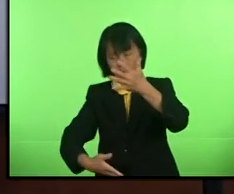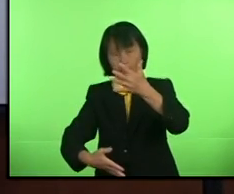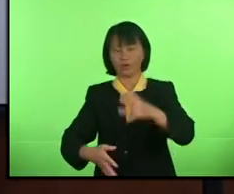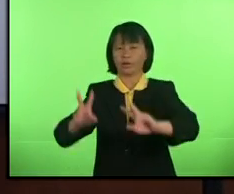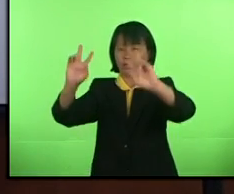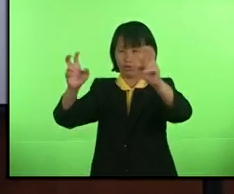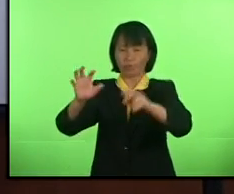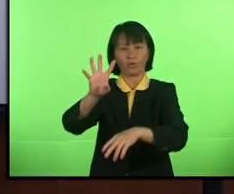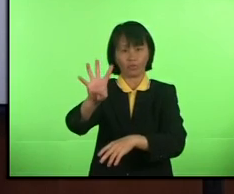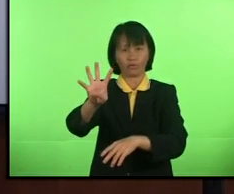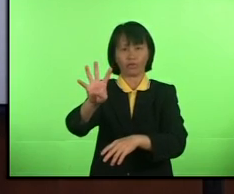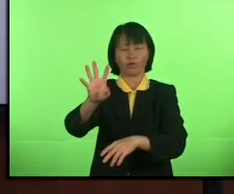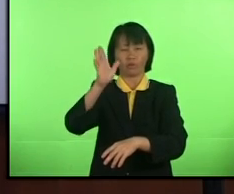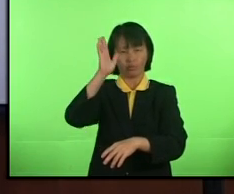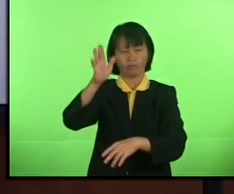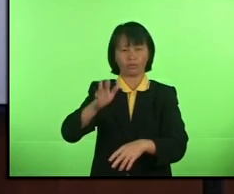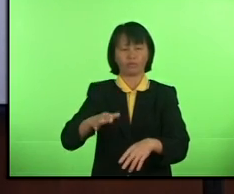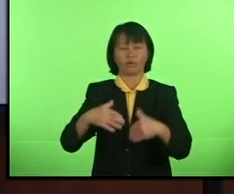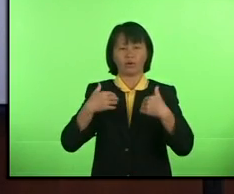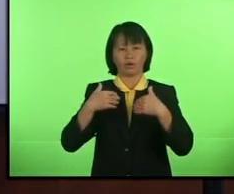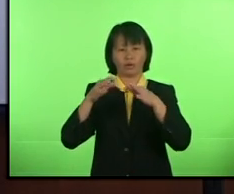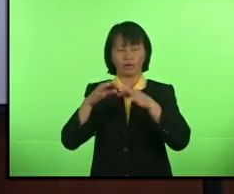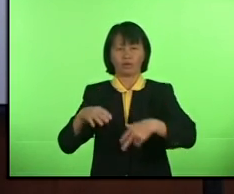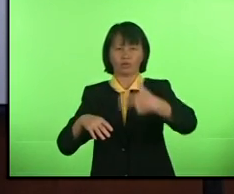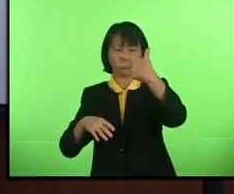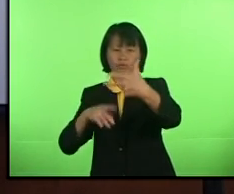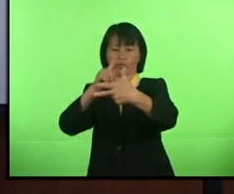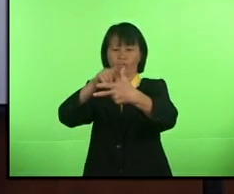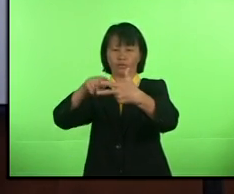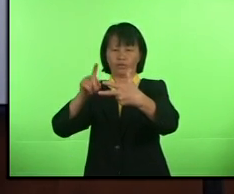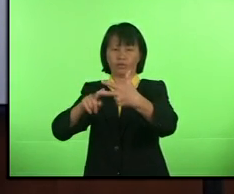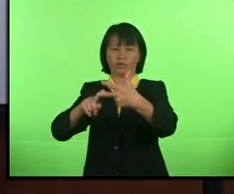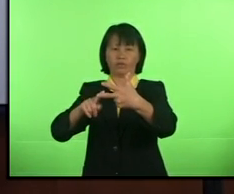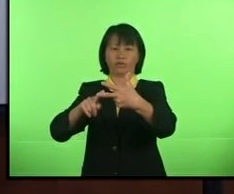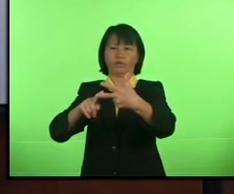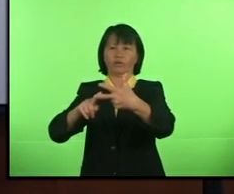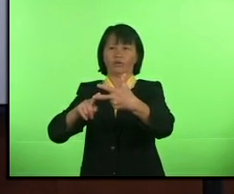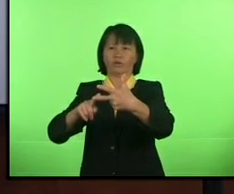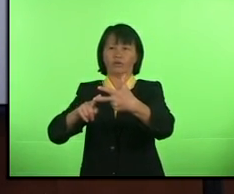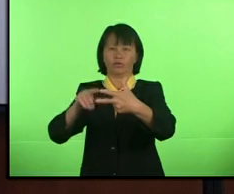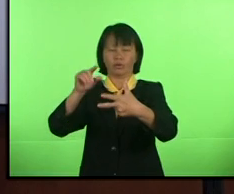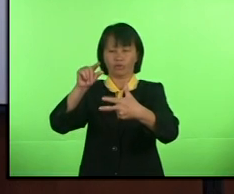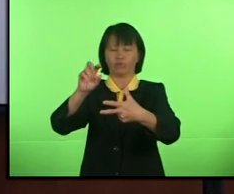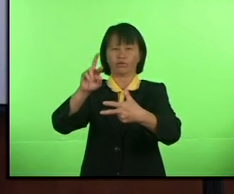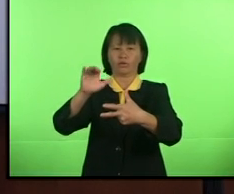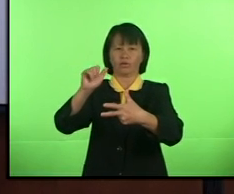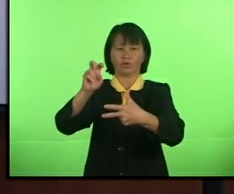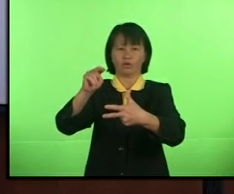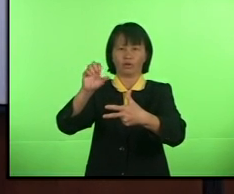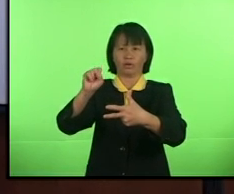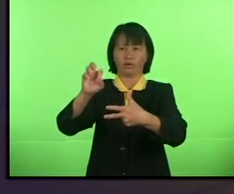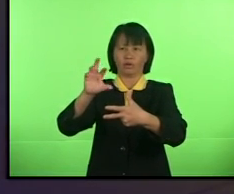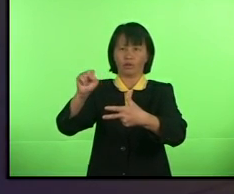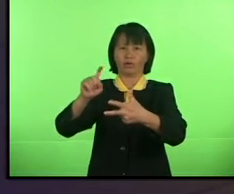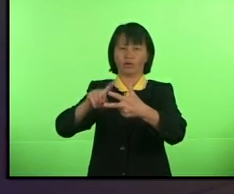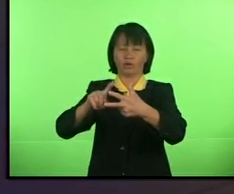also will highlight 3 most frequently used essay genres in academic writing.